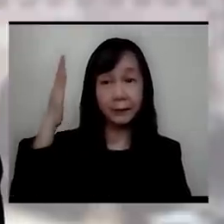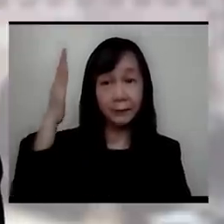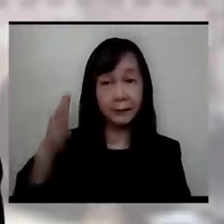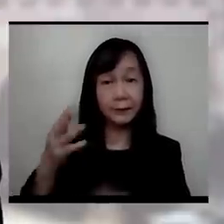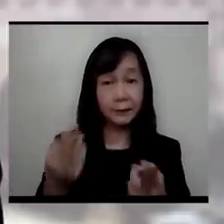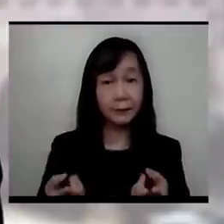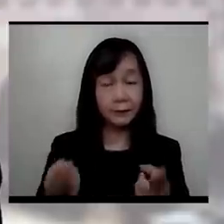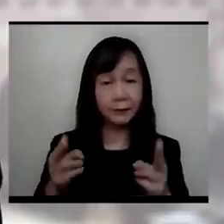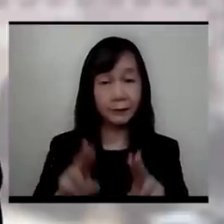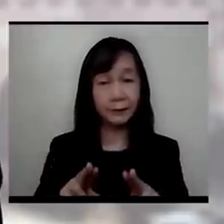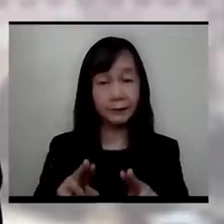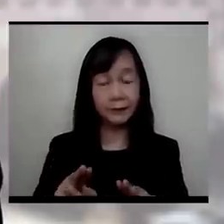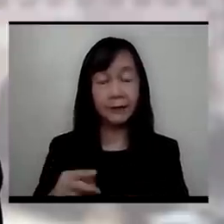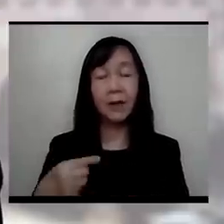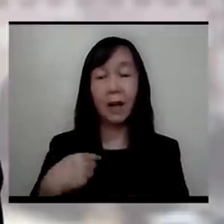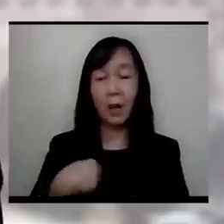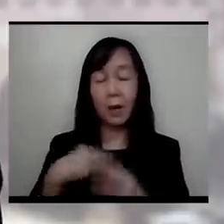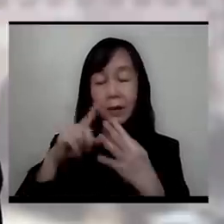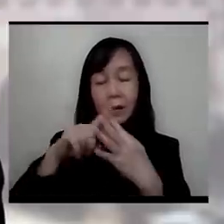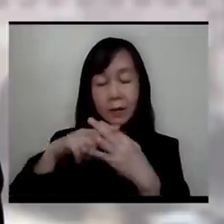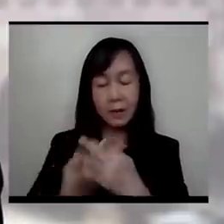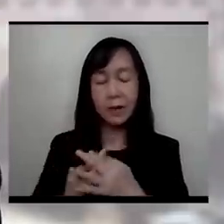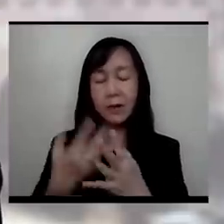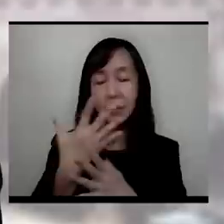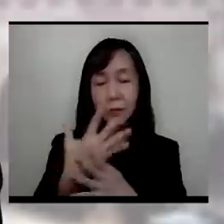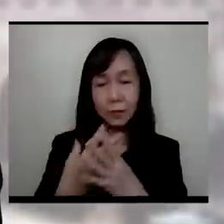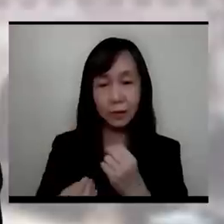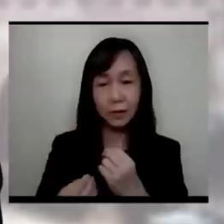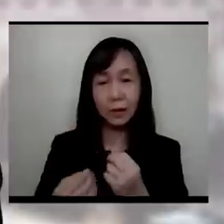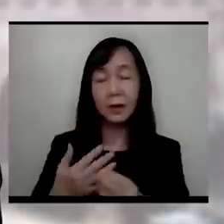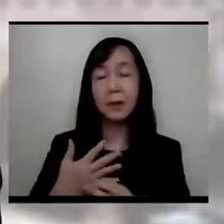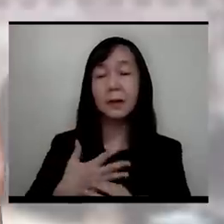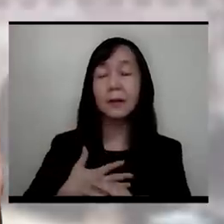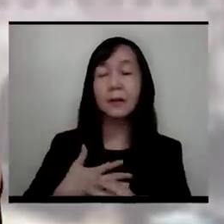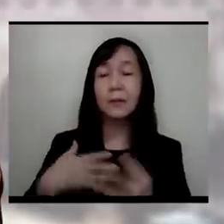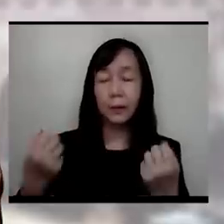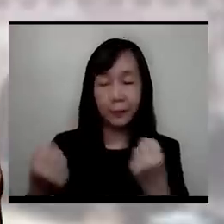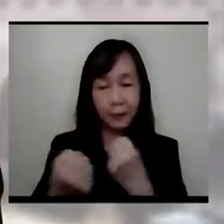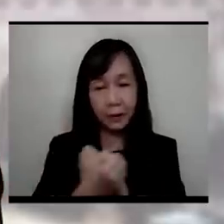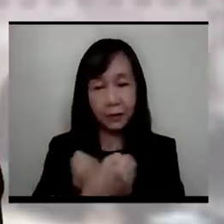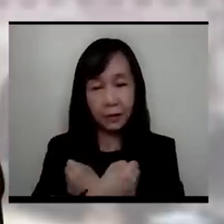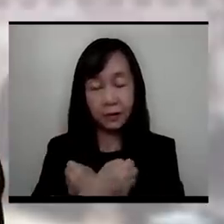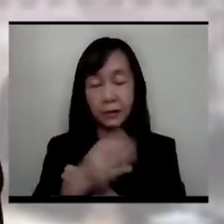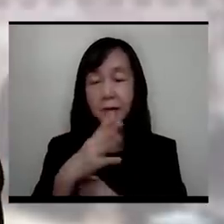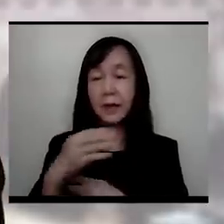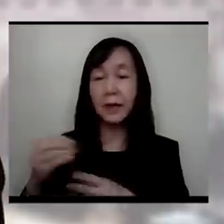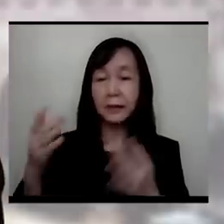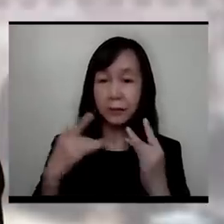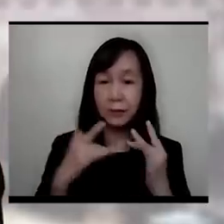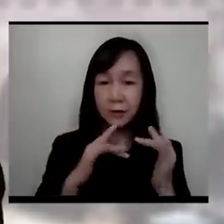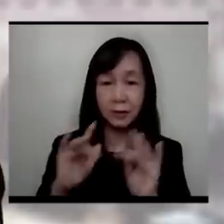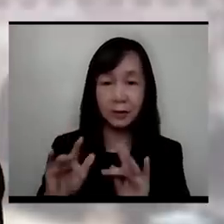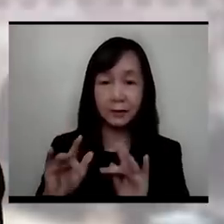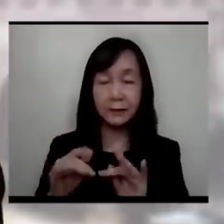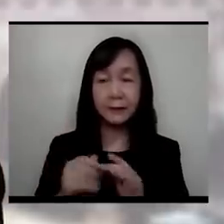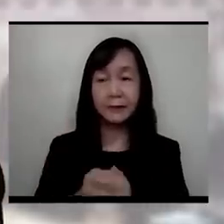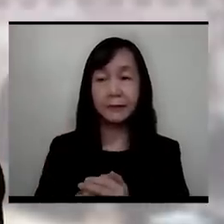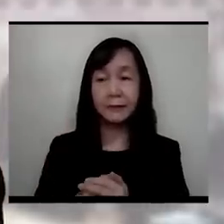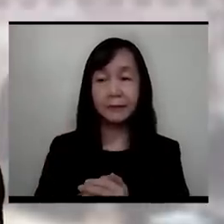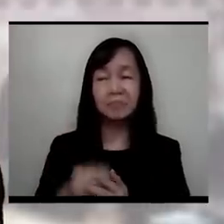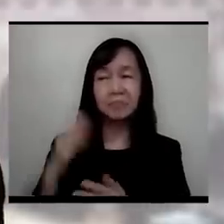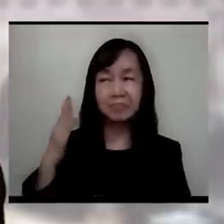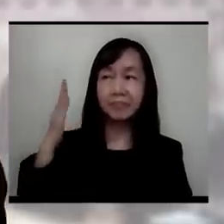I start losing My sense of compassion And mercy A time might